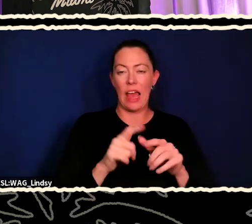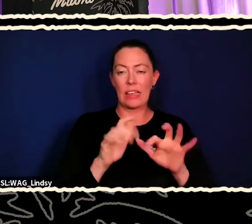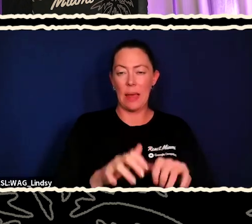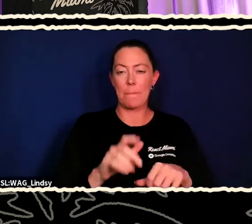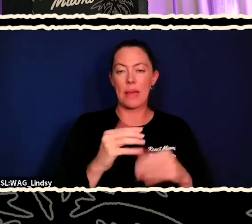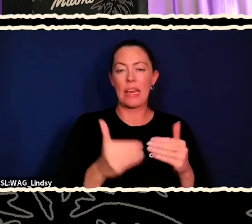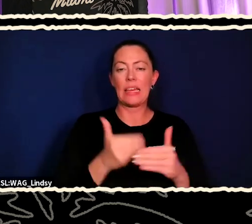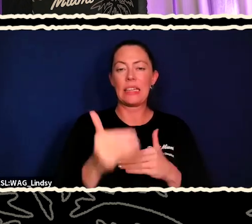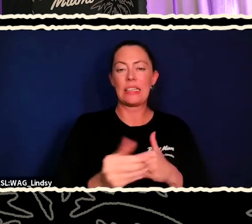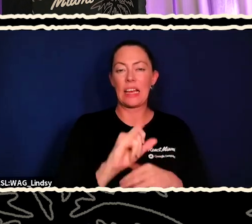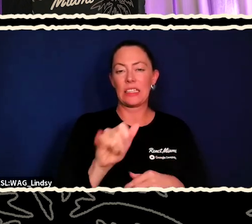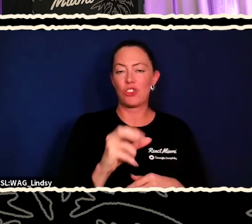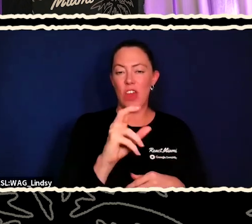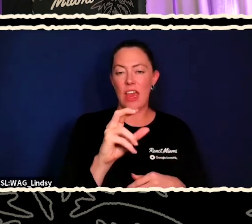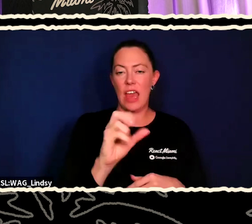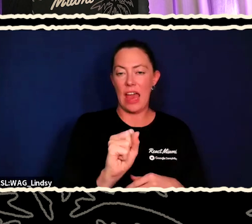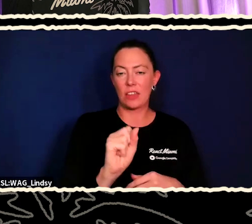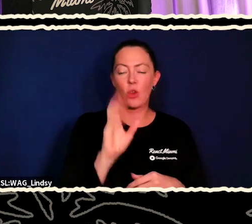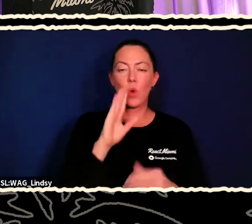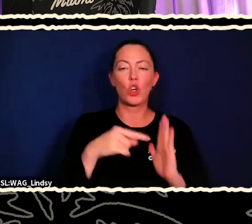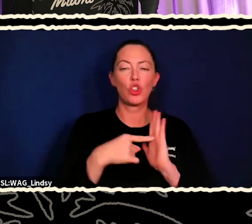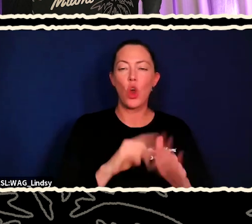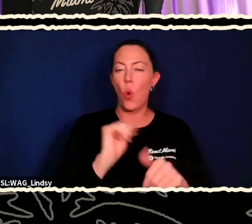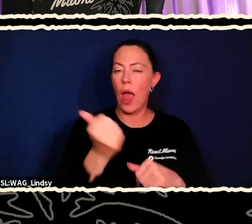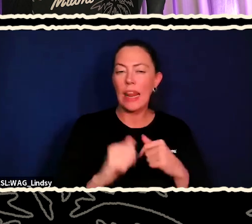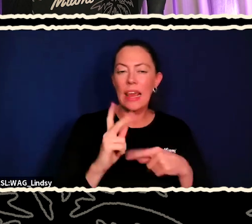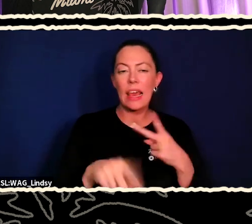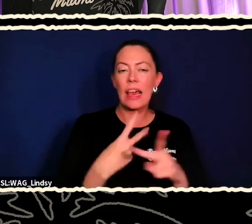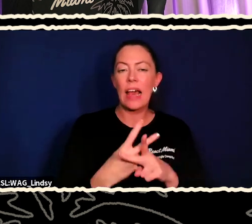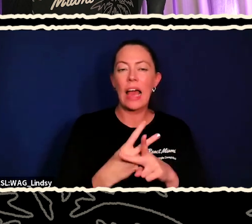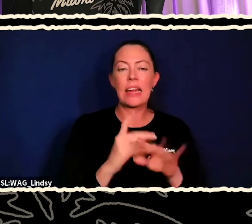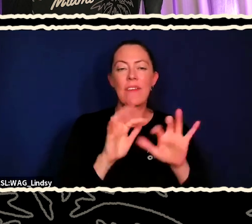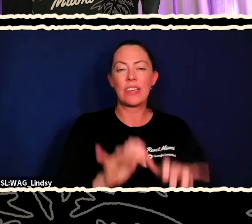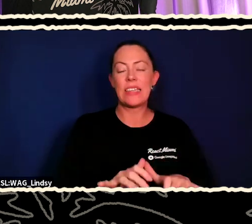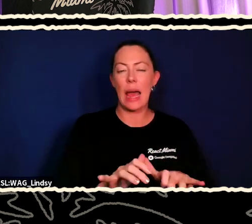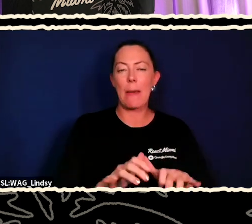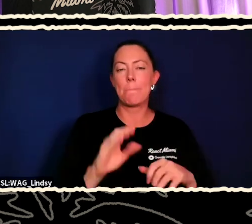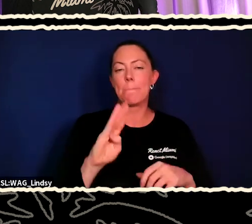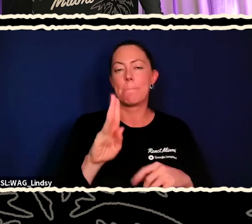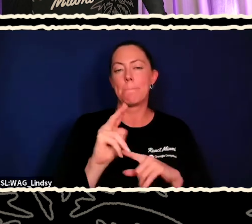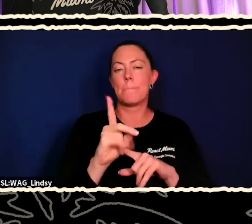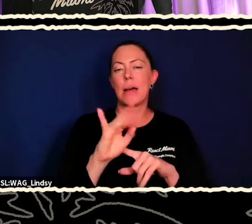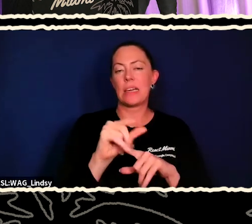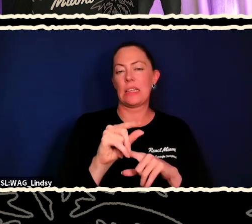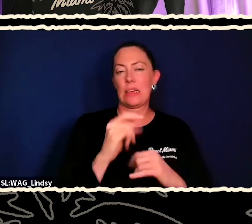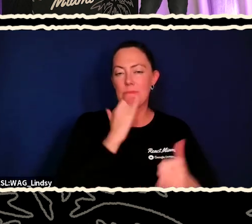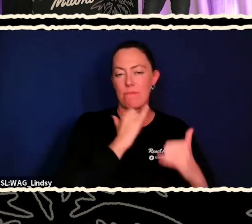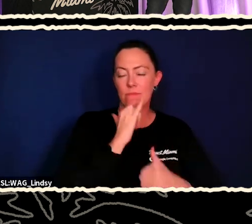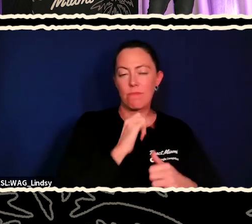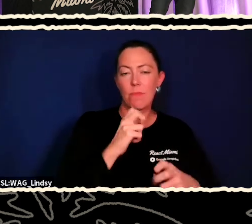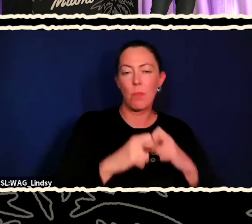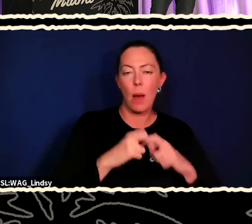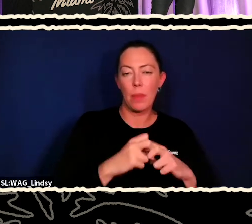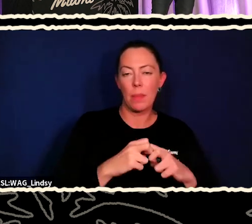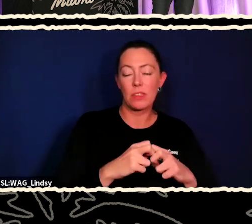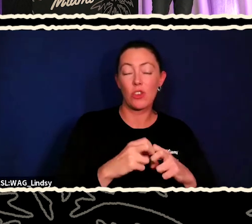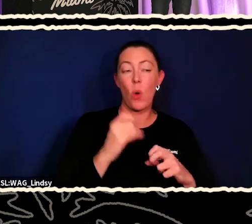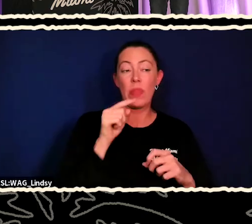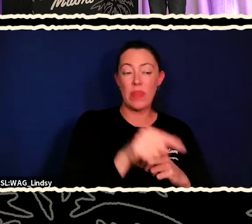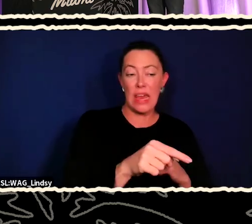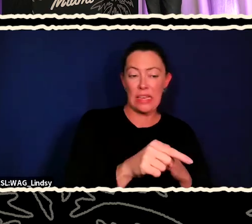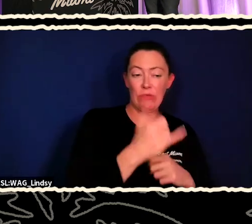any module resolution or type bundling problems the project has. You get a detailed description of what's wrong, what will happen if you don't fix